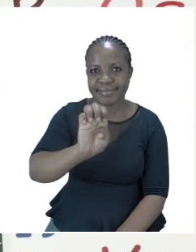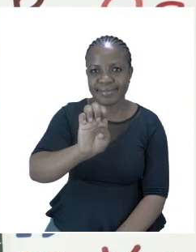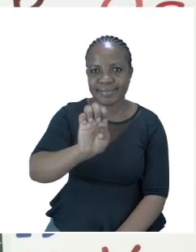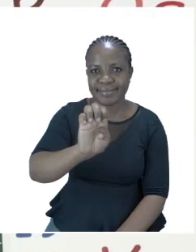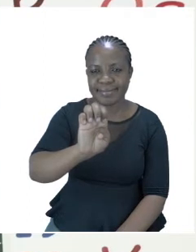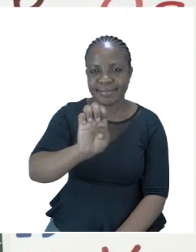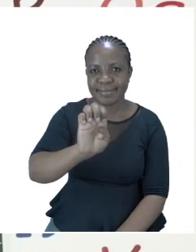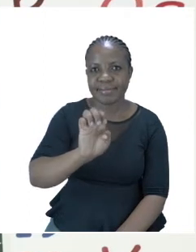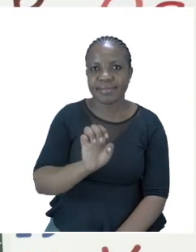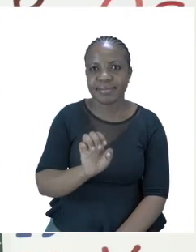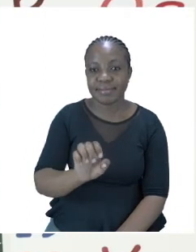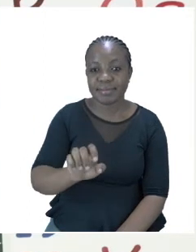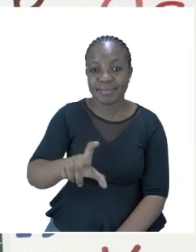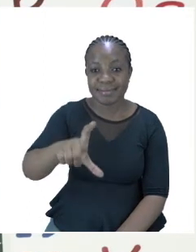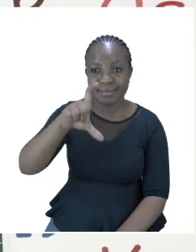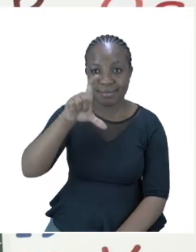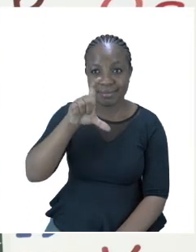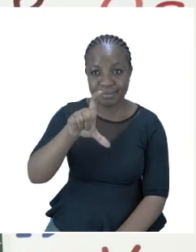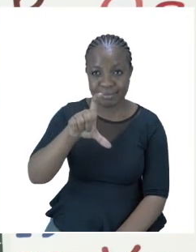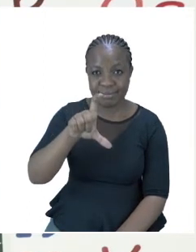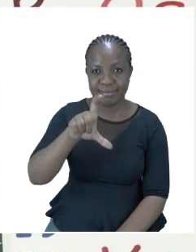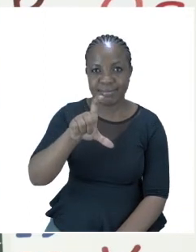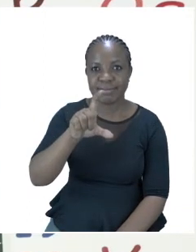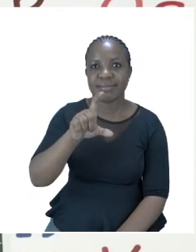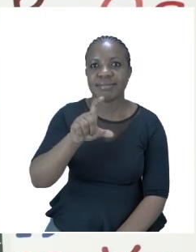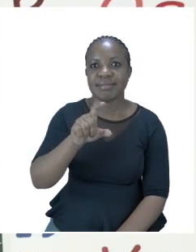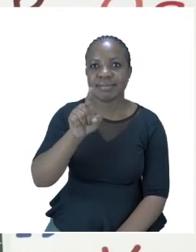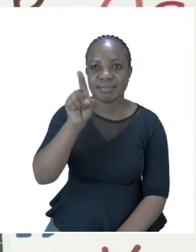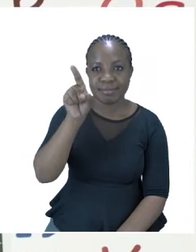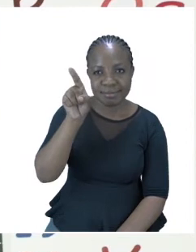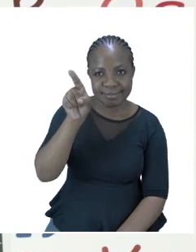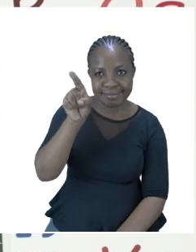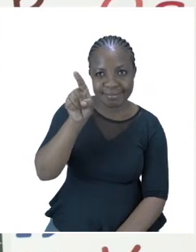We have the capital letter E that has a head, up,